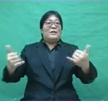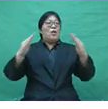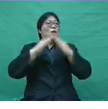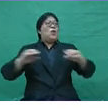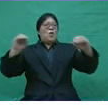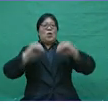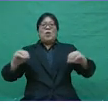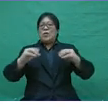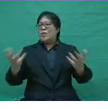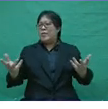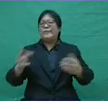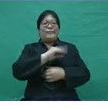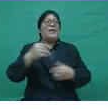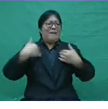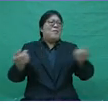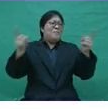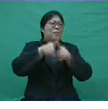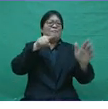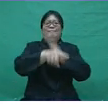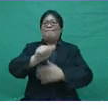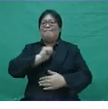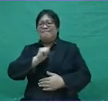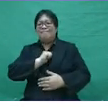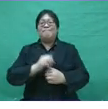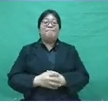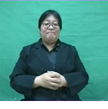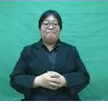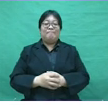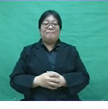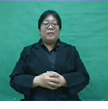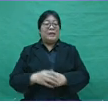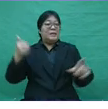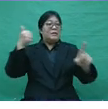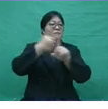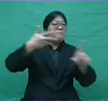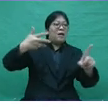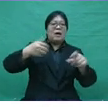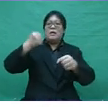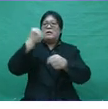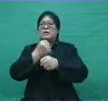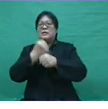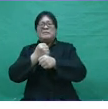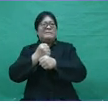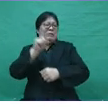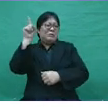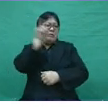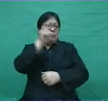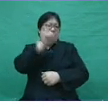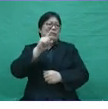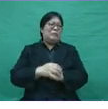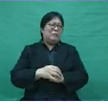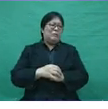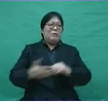even cases of suicidal attempts. The impact on job is worse than the global